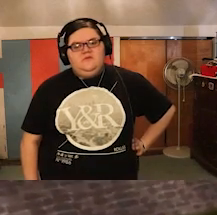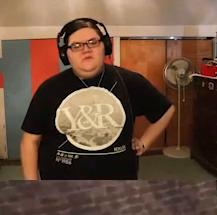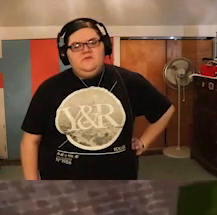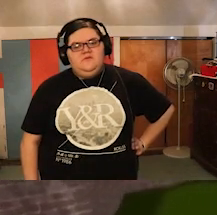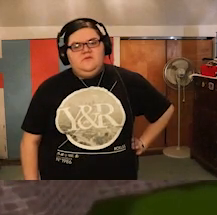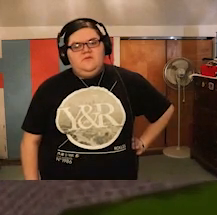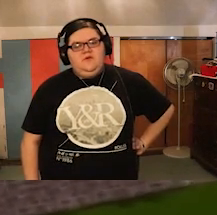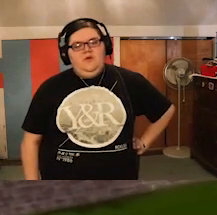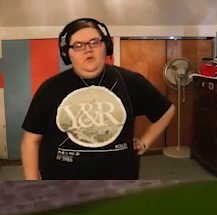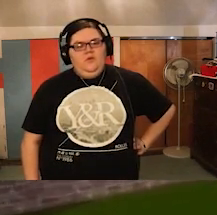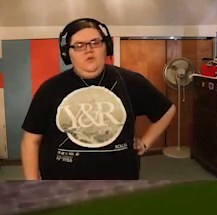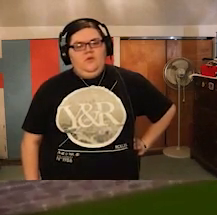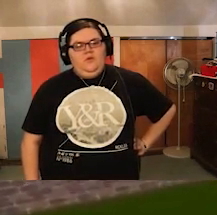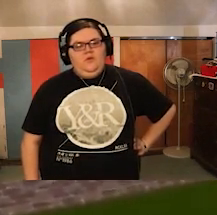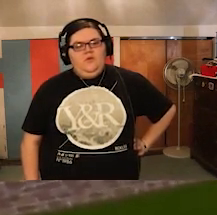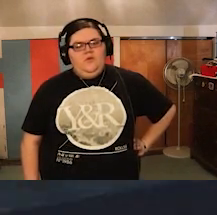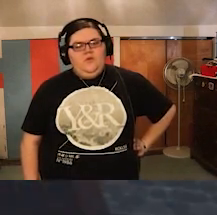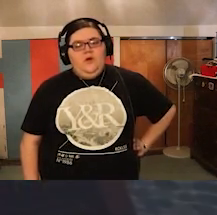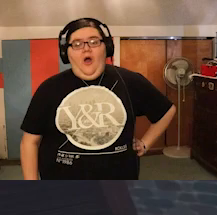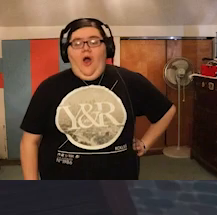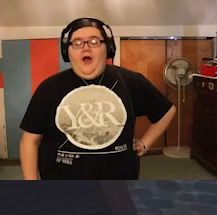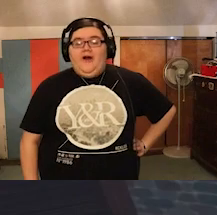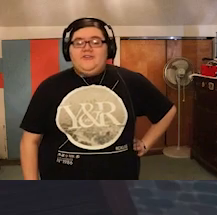There. Oh!